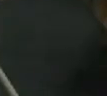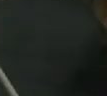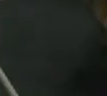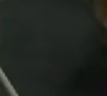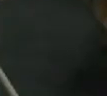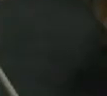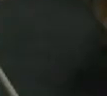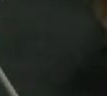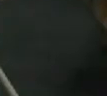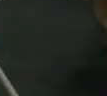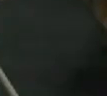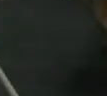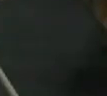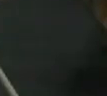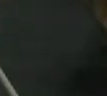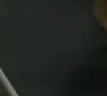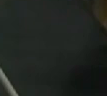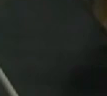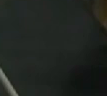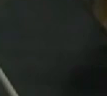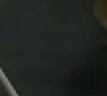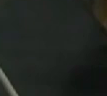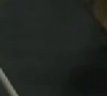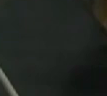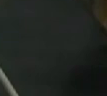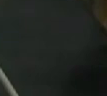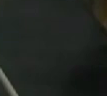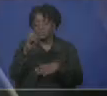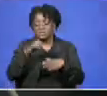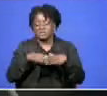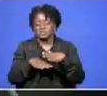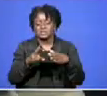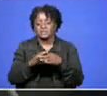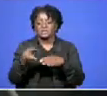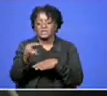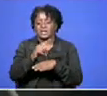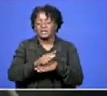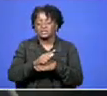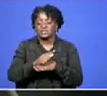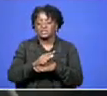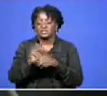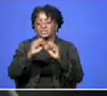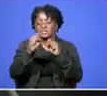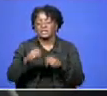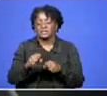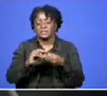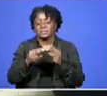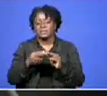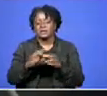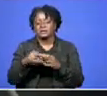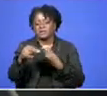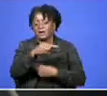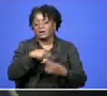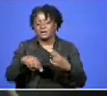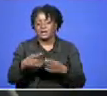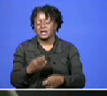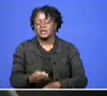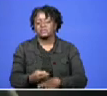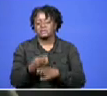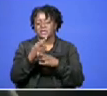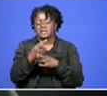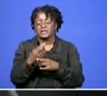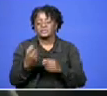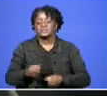coming to you live from the western entrance of the National Stadium. A number of hurricane relief supplies are being received